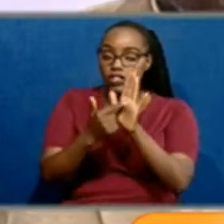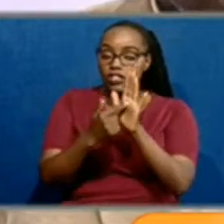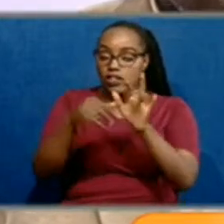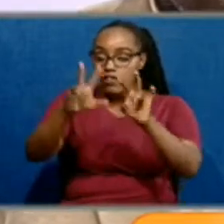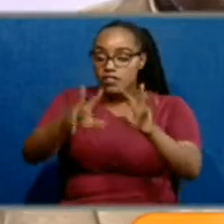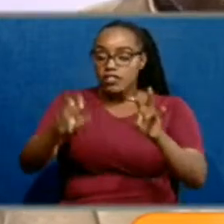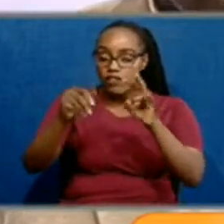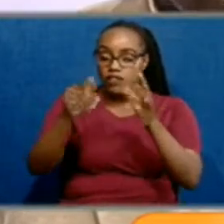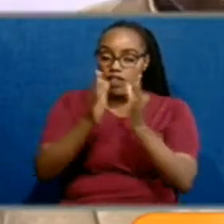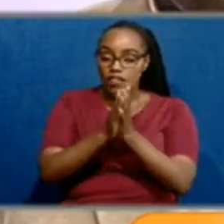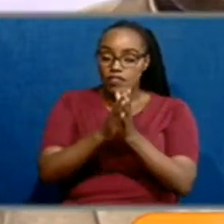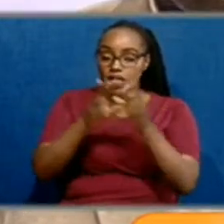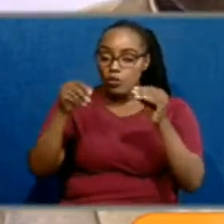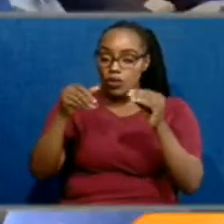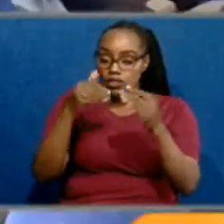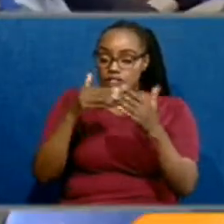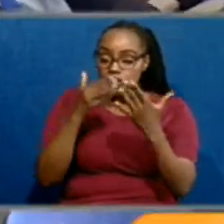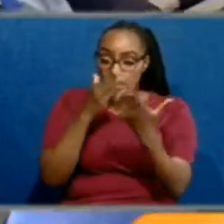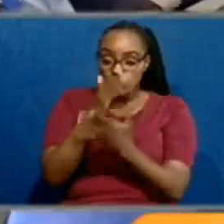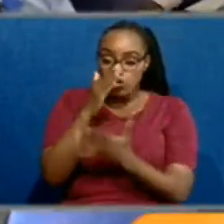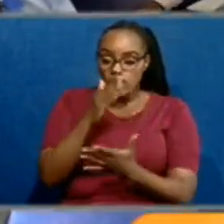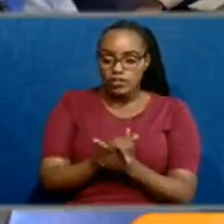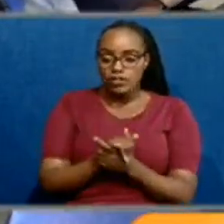and quality assurance in the industry.